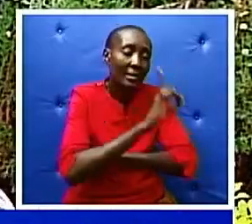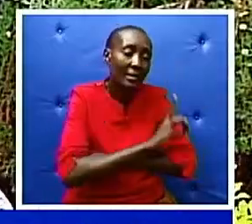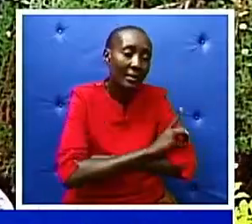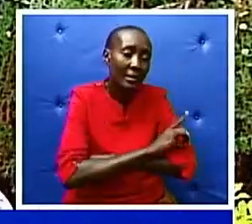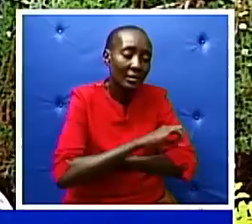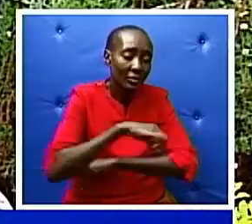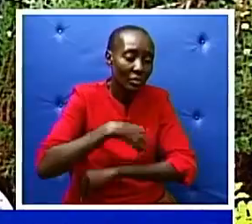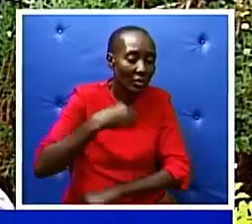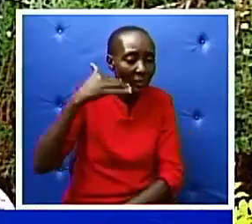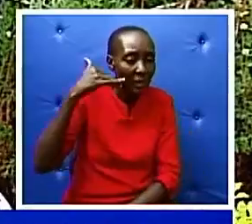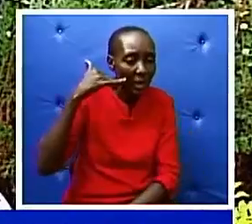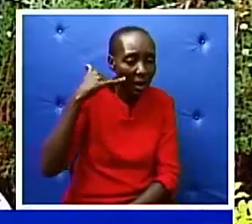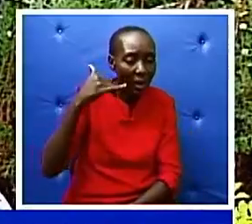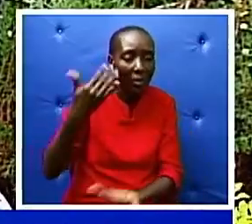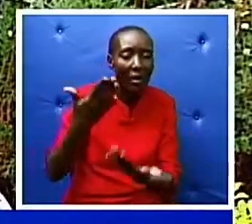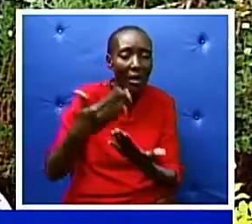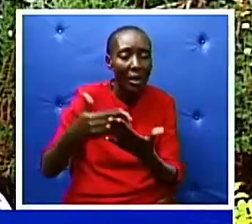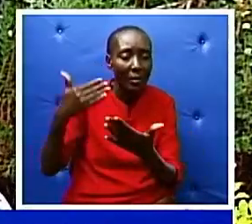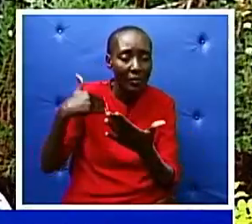call him the day before.